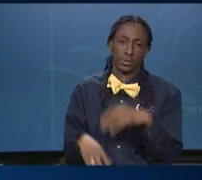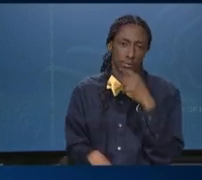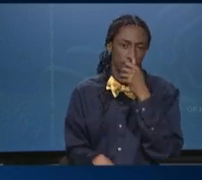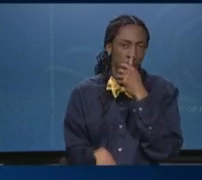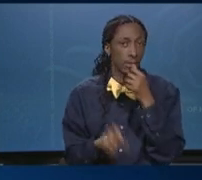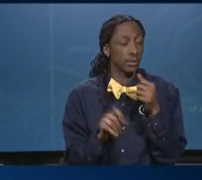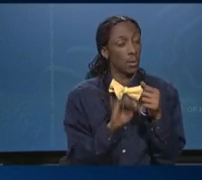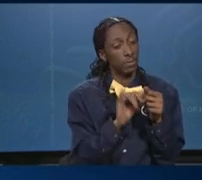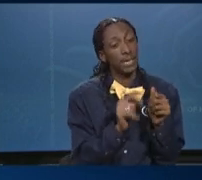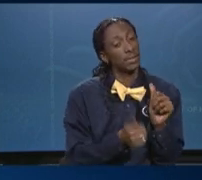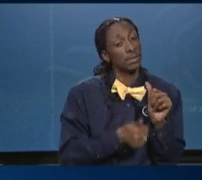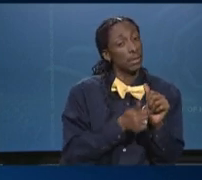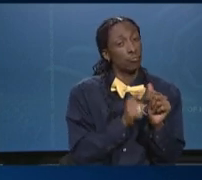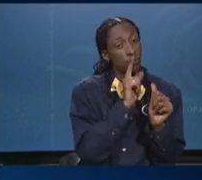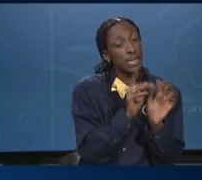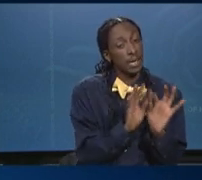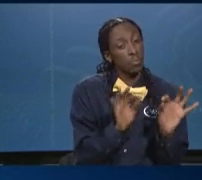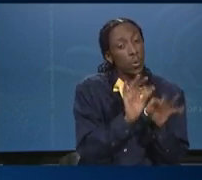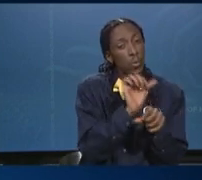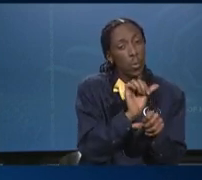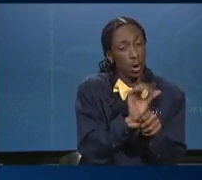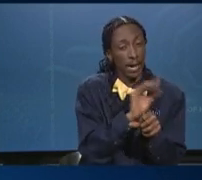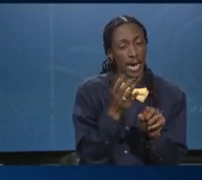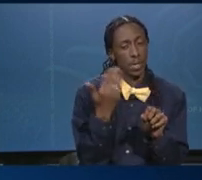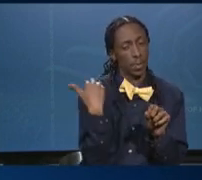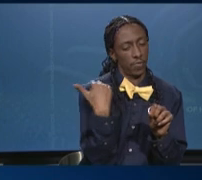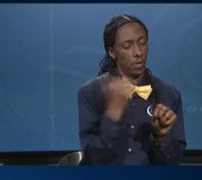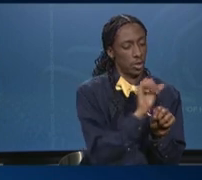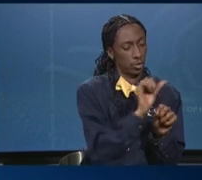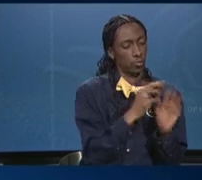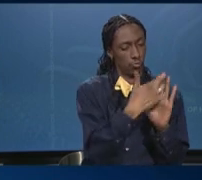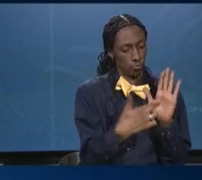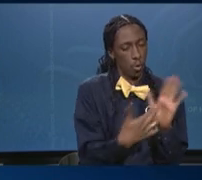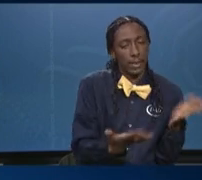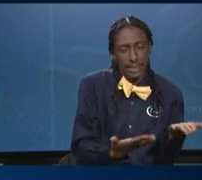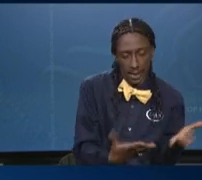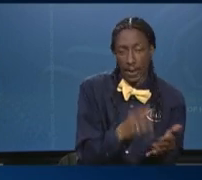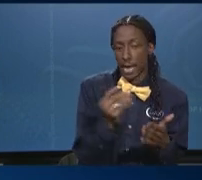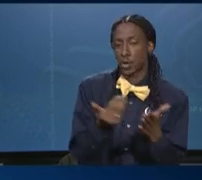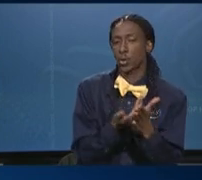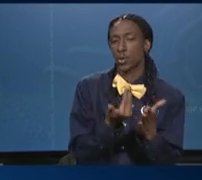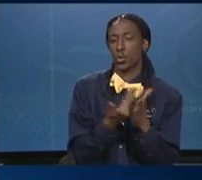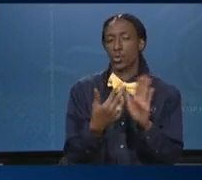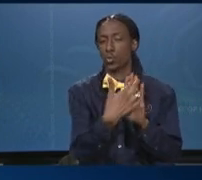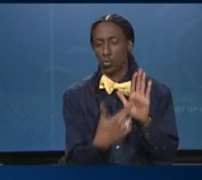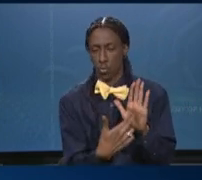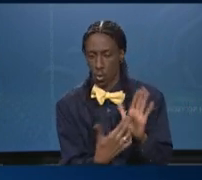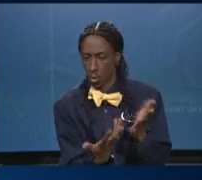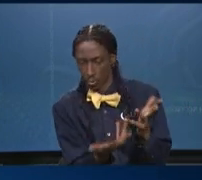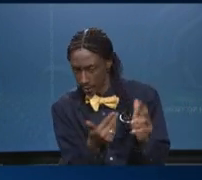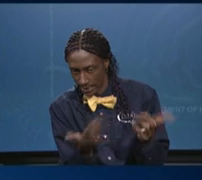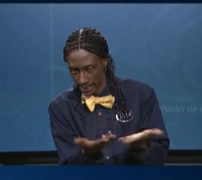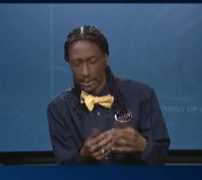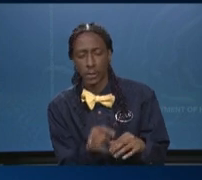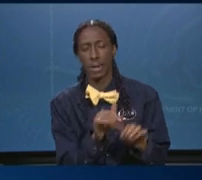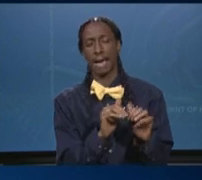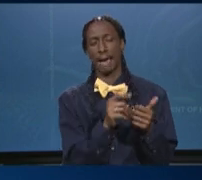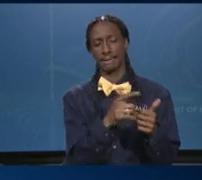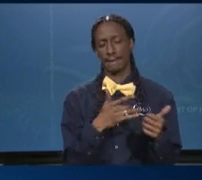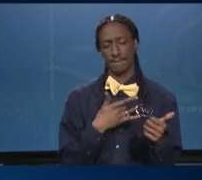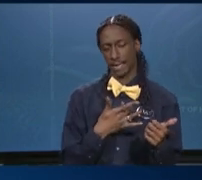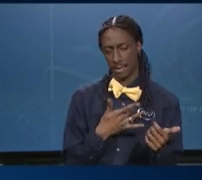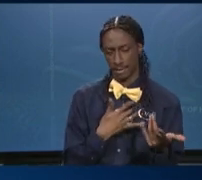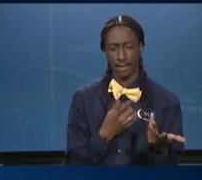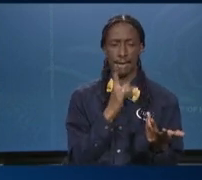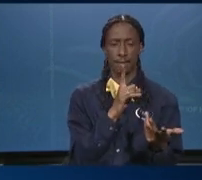important work. And, you know, given your previous role here at the department and your new role, how does that feel to you that you get to come back and really